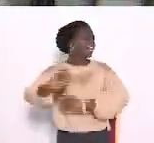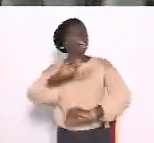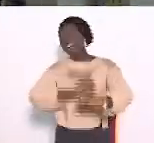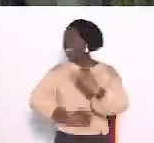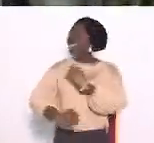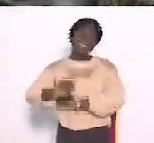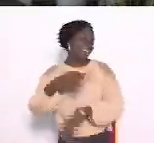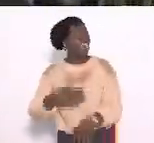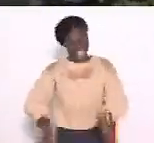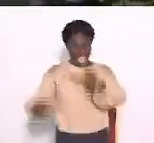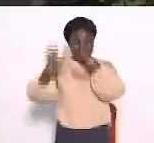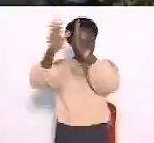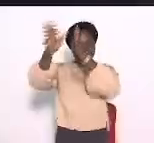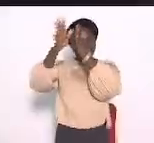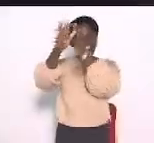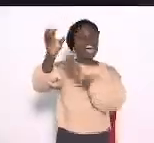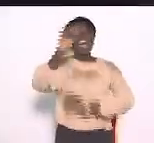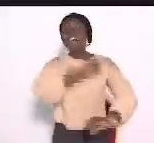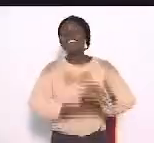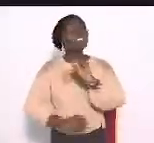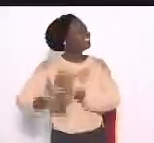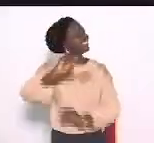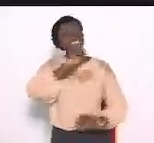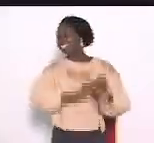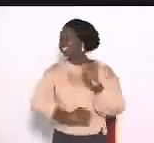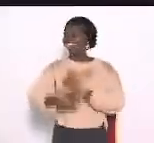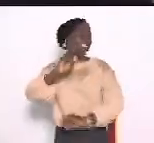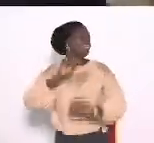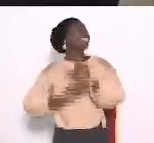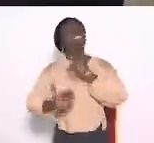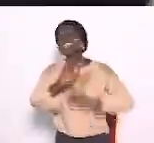Ina Oha